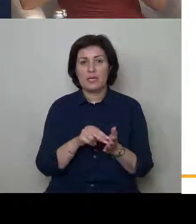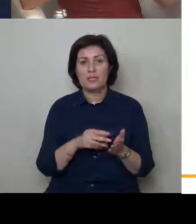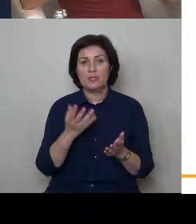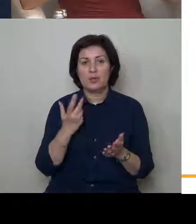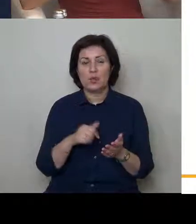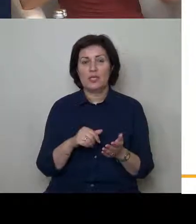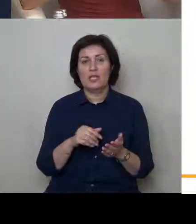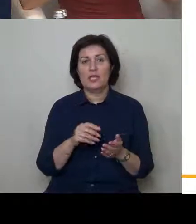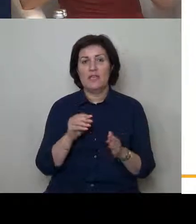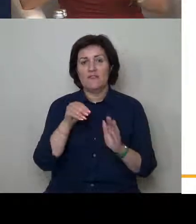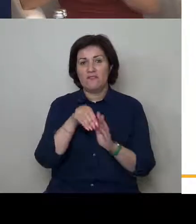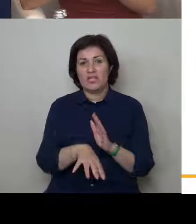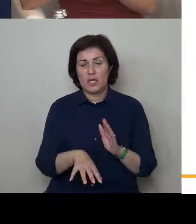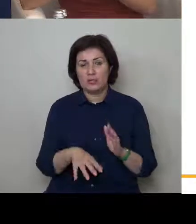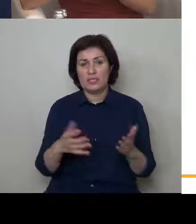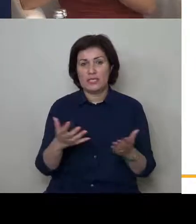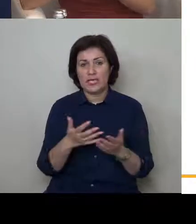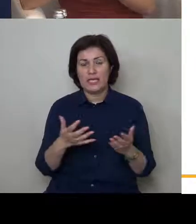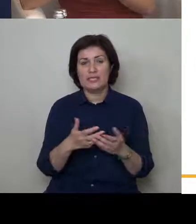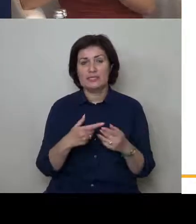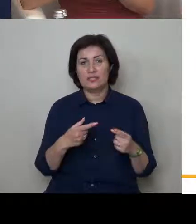or when